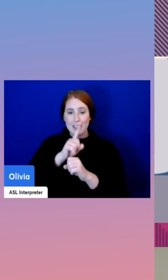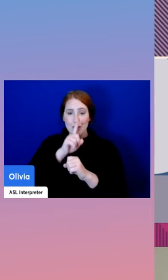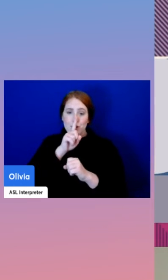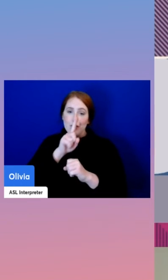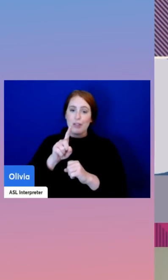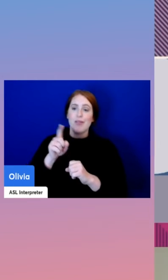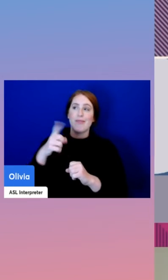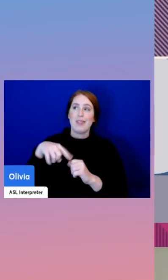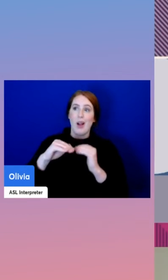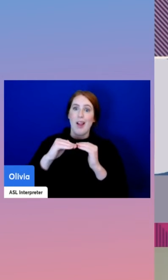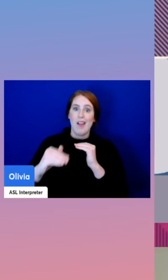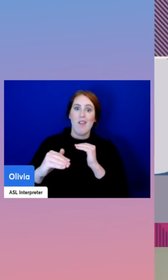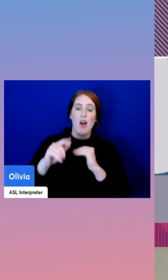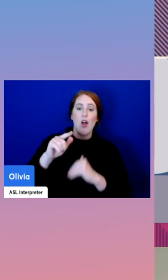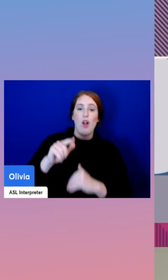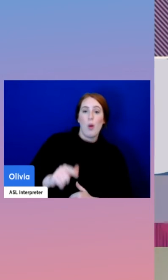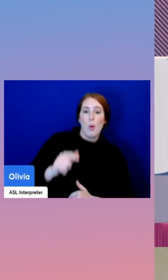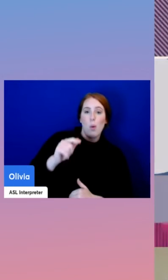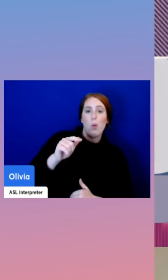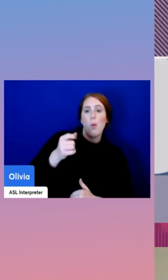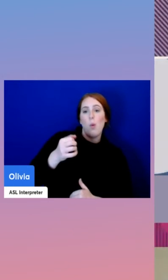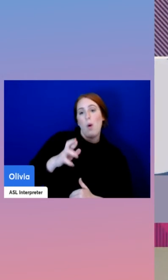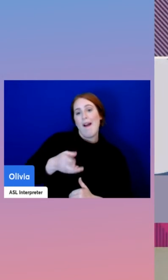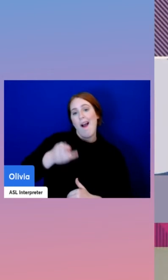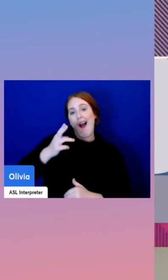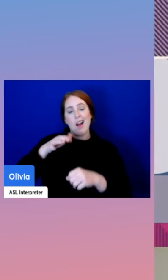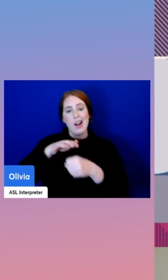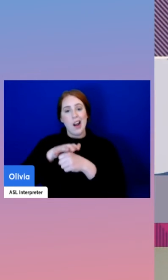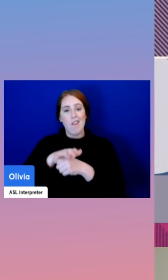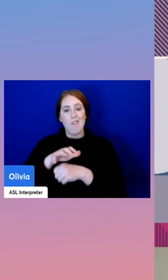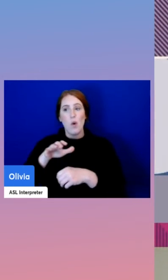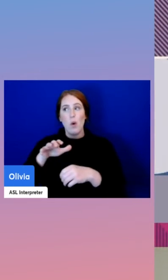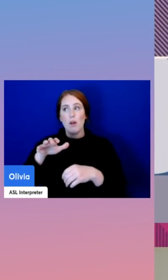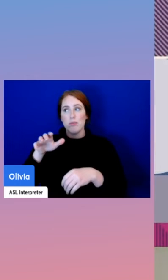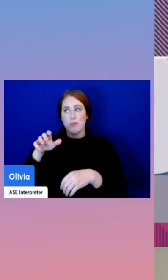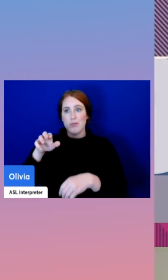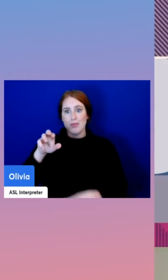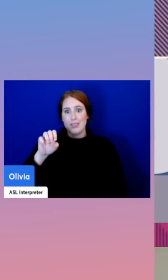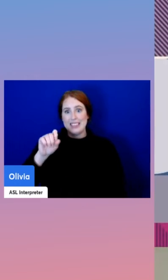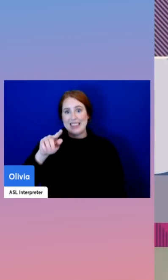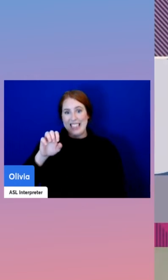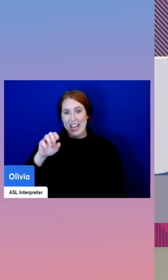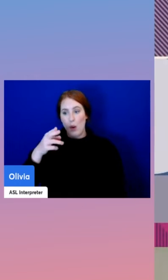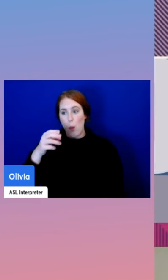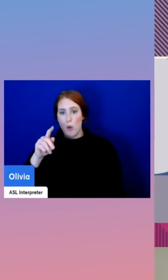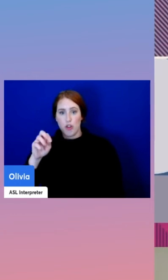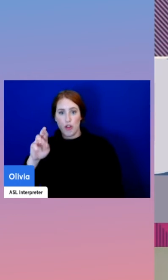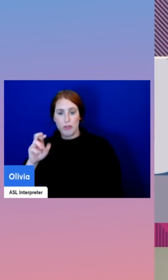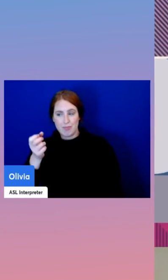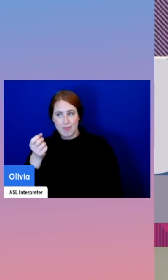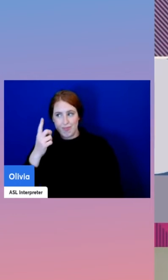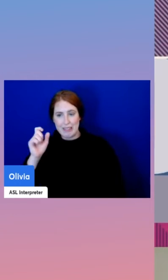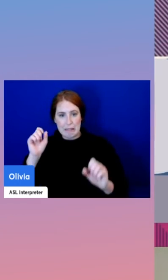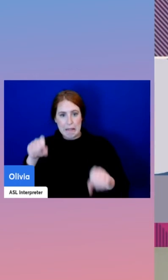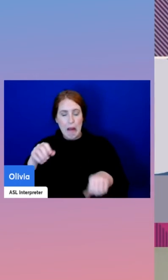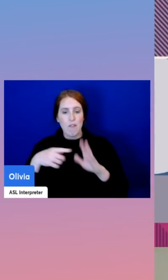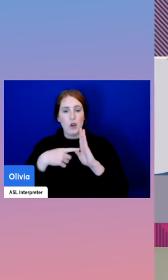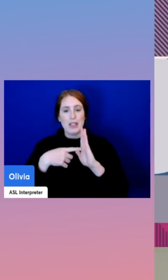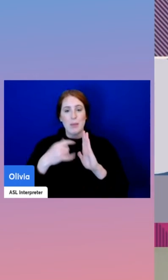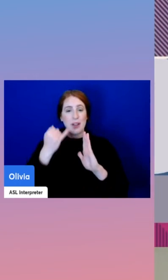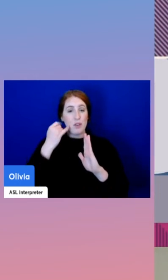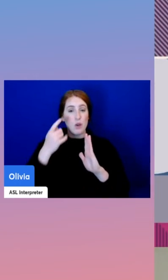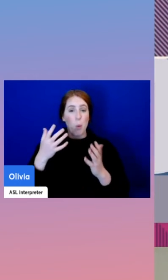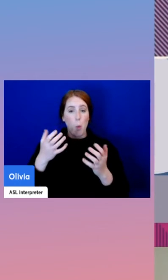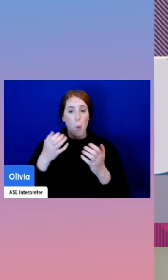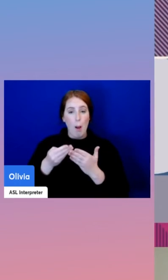is either low or high enough for the relevant stakeholders to understand. For example, if you want to get buy-in from senior